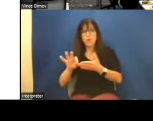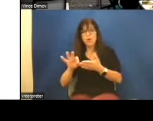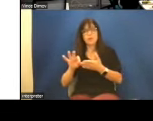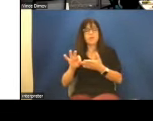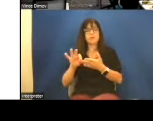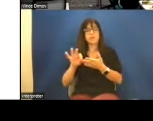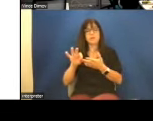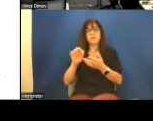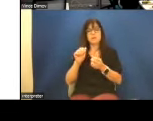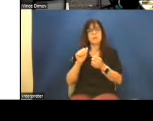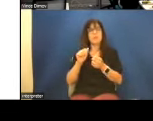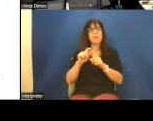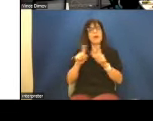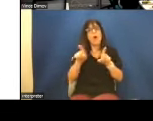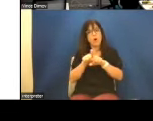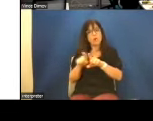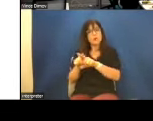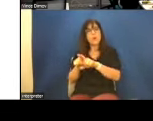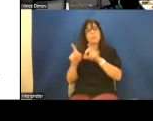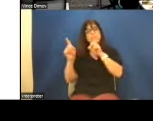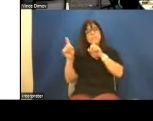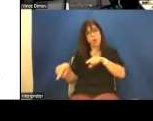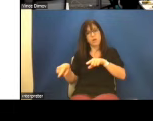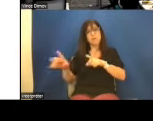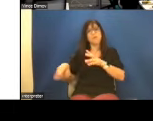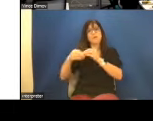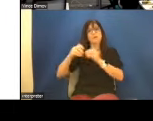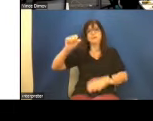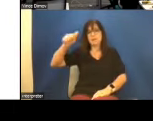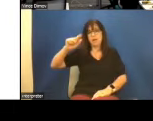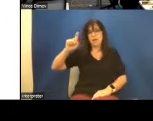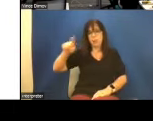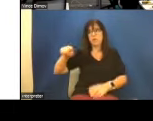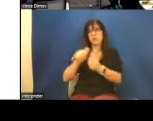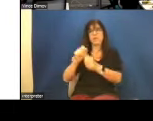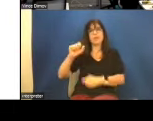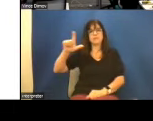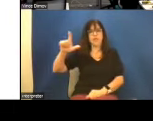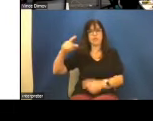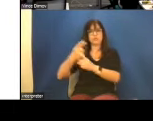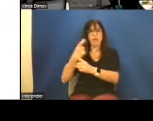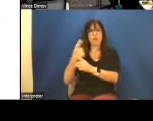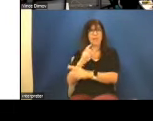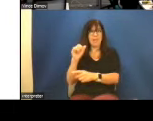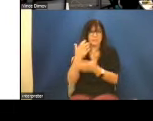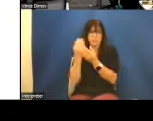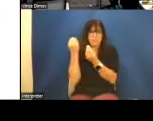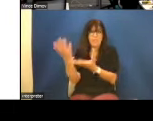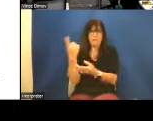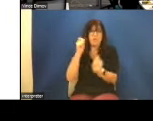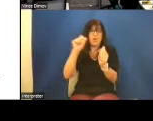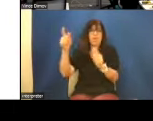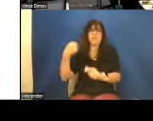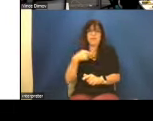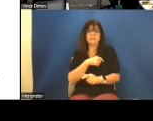and this is our raw score with that, but they also responded to an additional 10 questions with ASL correctly. That's really good information for all of